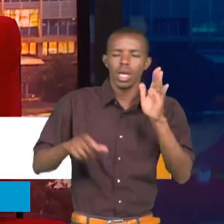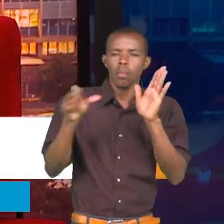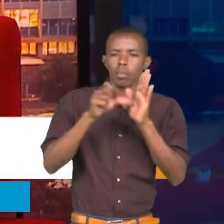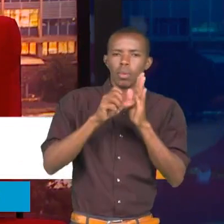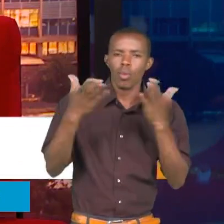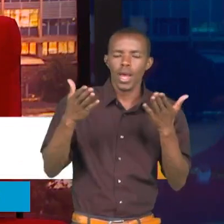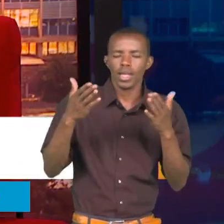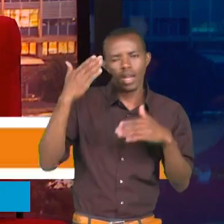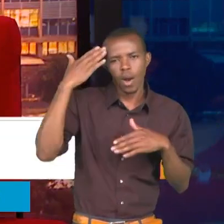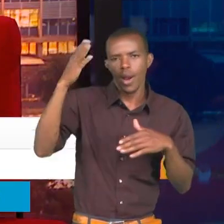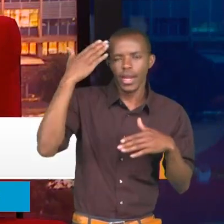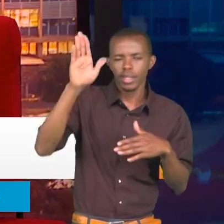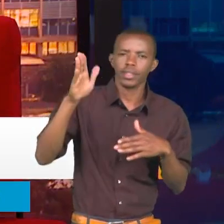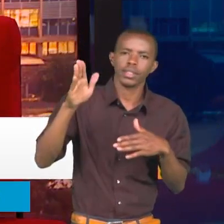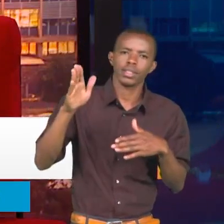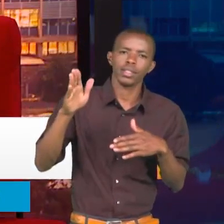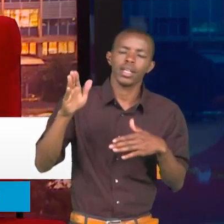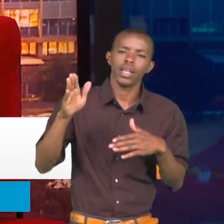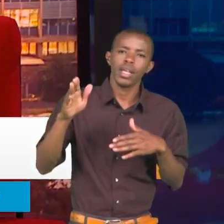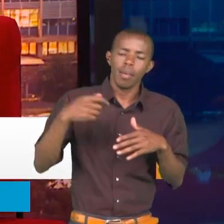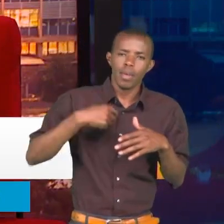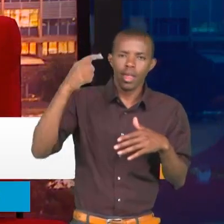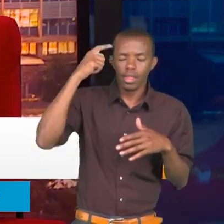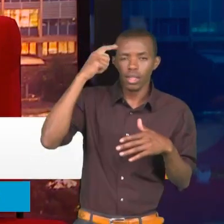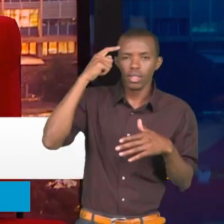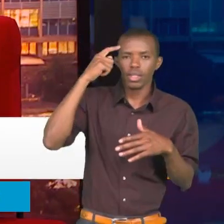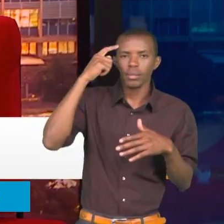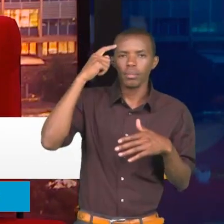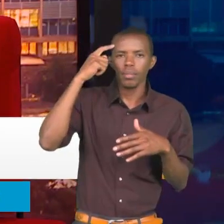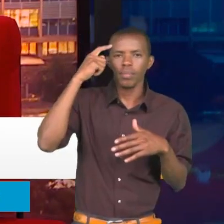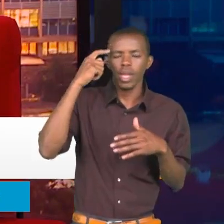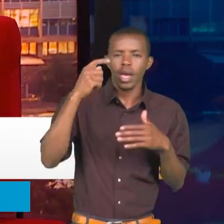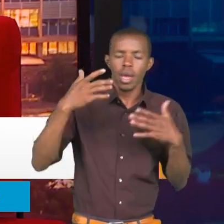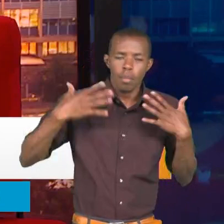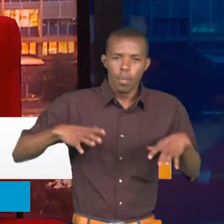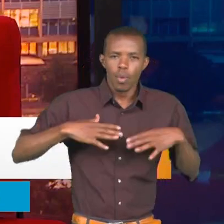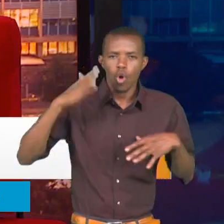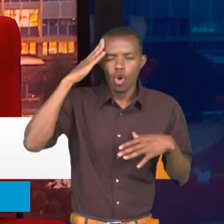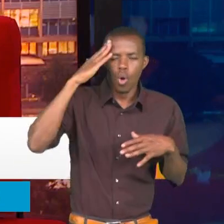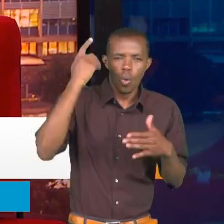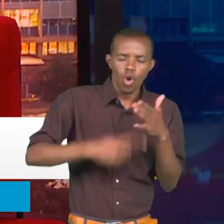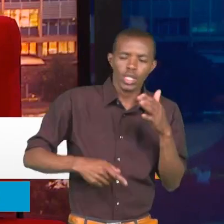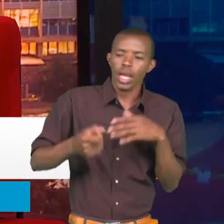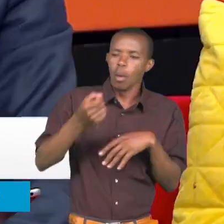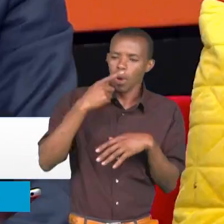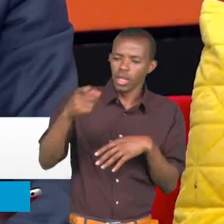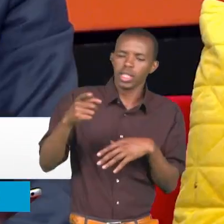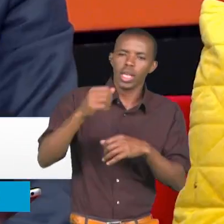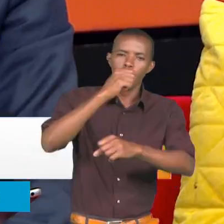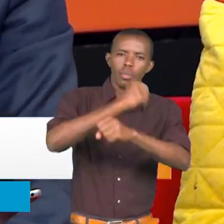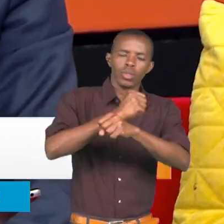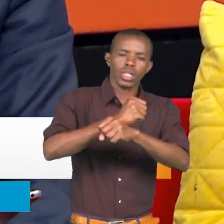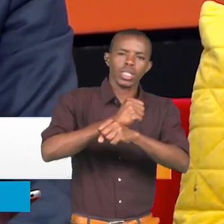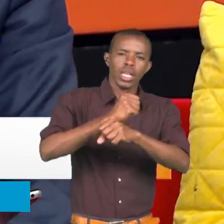has been awareness. Okay. And I think it know that is so that people can know that PrEP only prevents you from acquiring